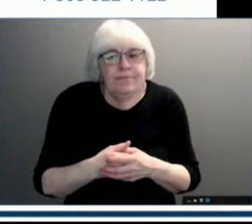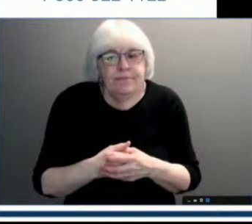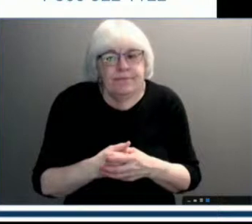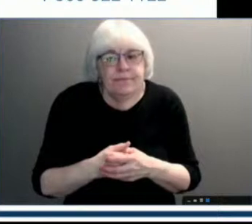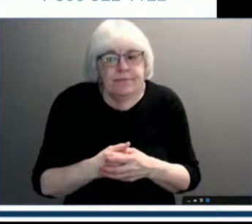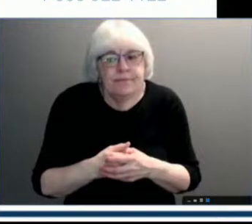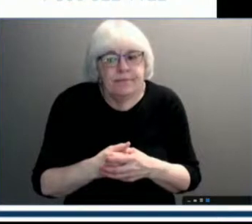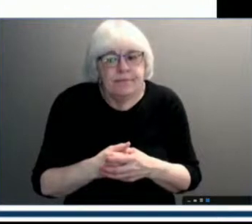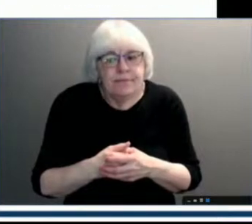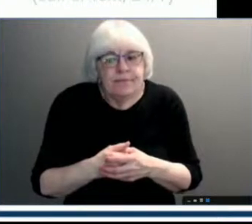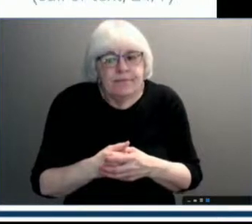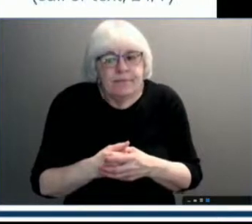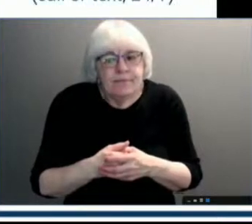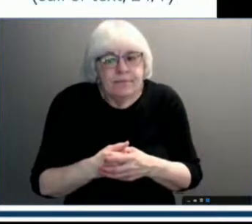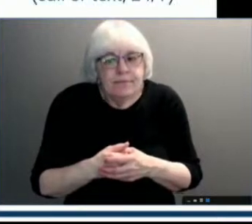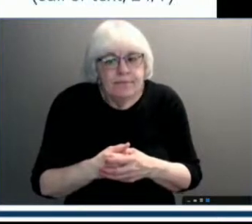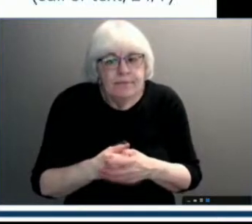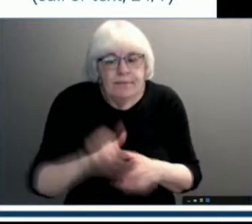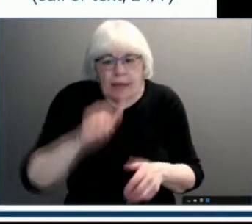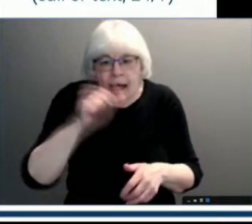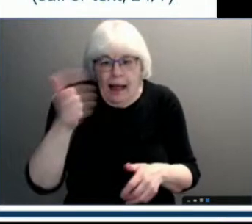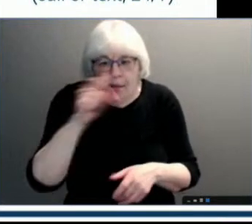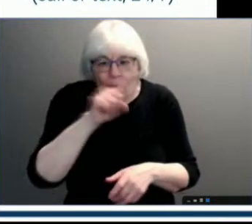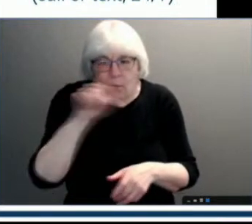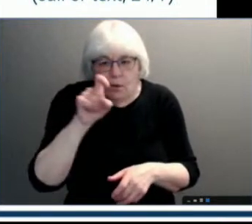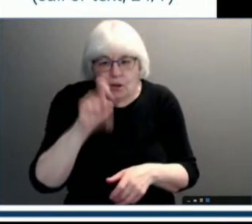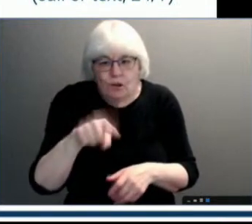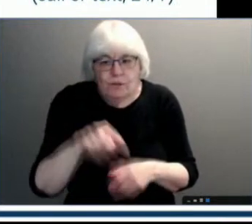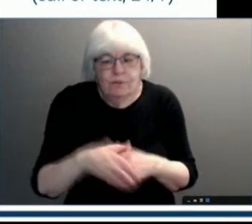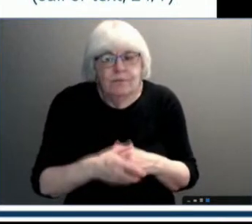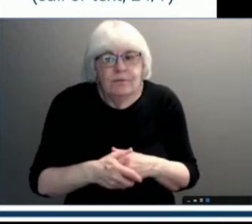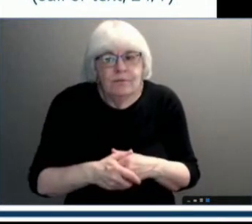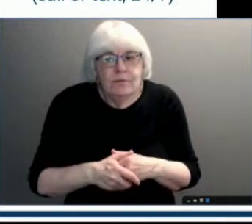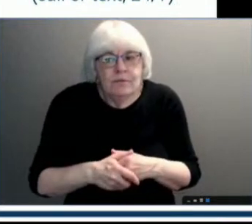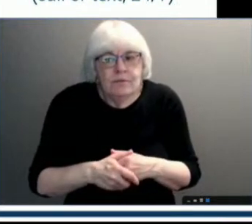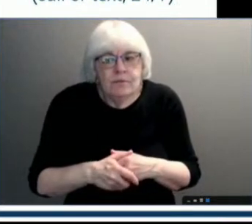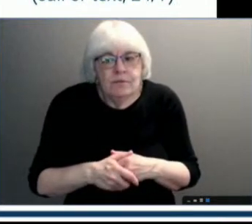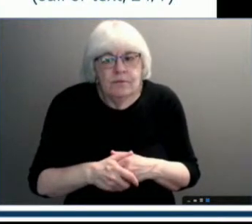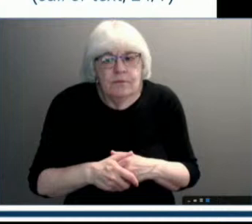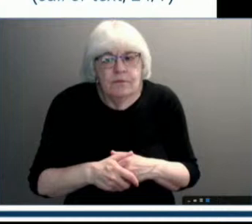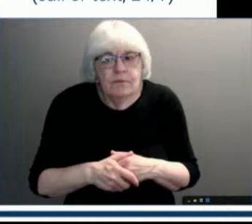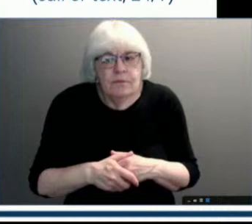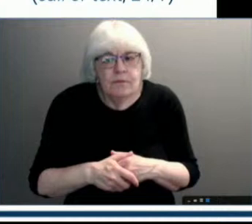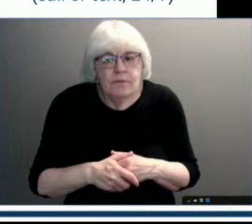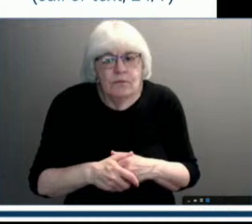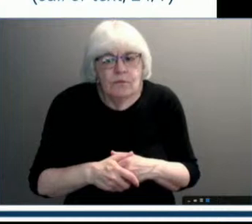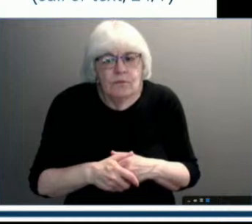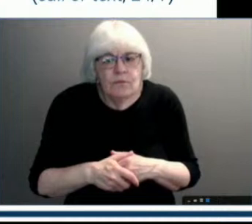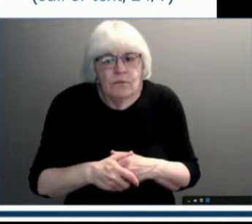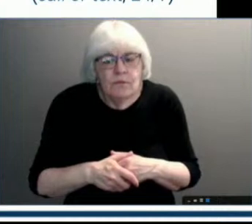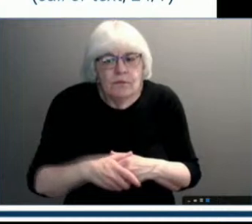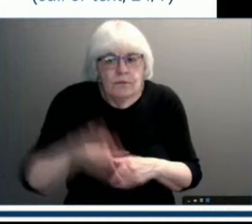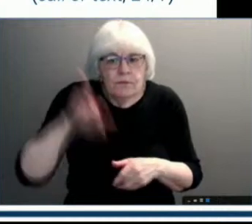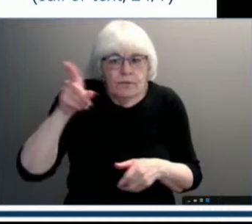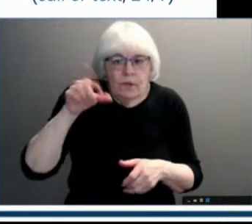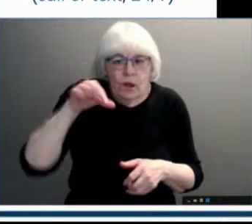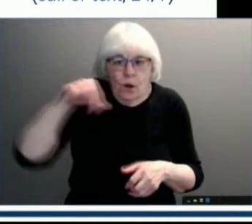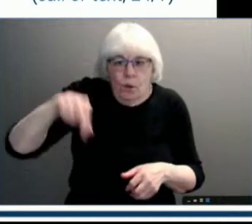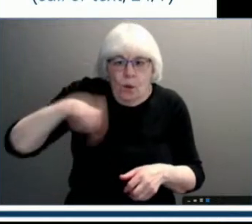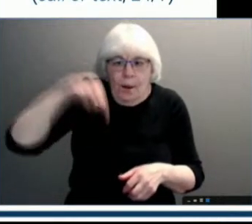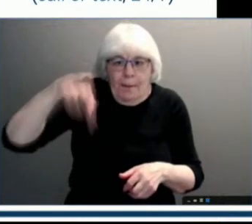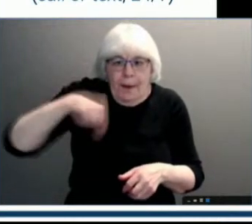question? We've seen in Quebec yesterday that they announced that that period for isolation for